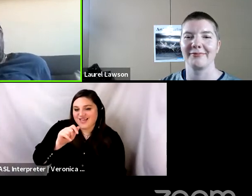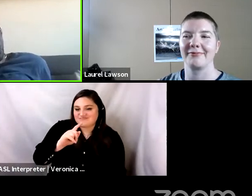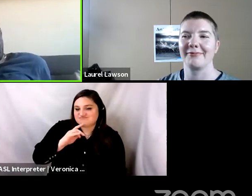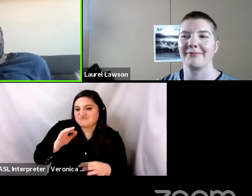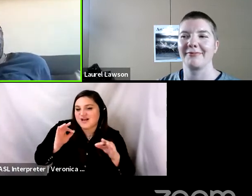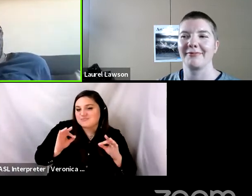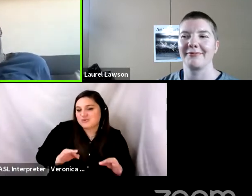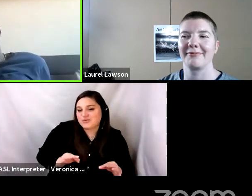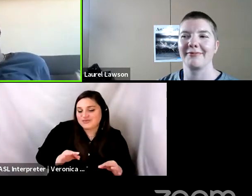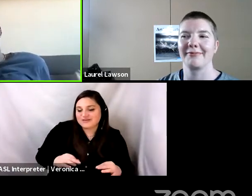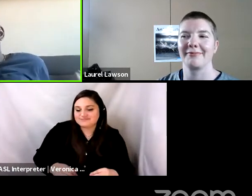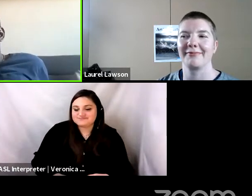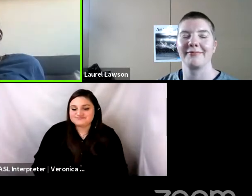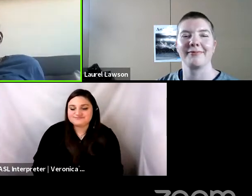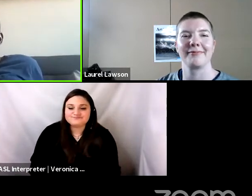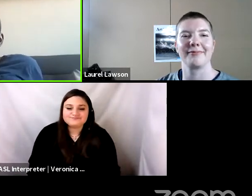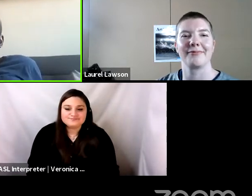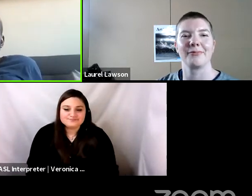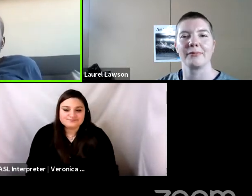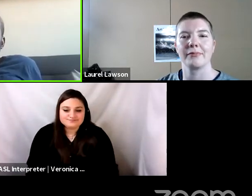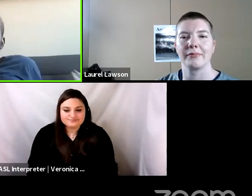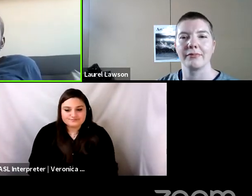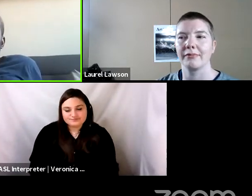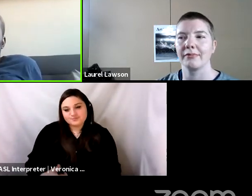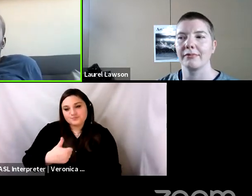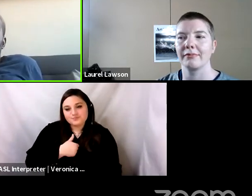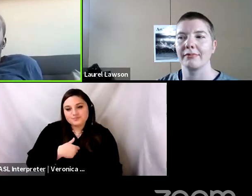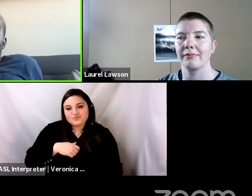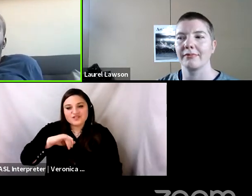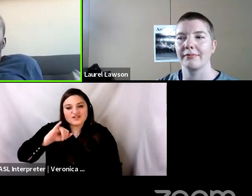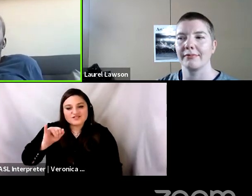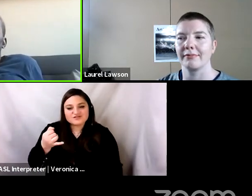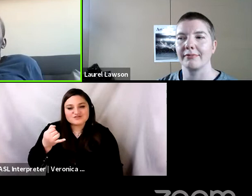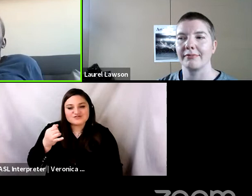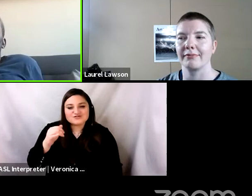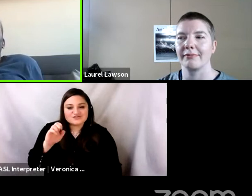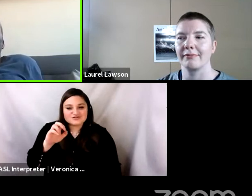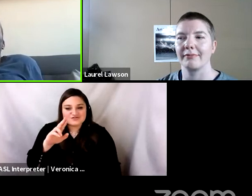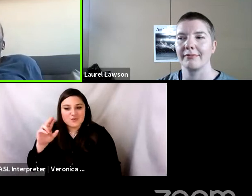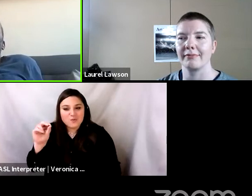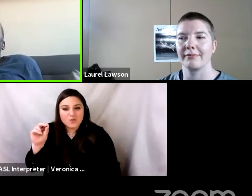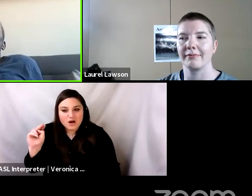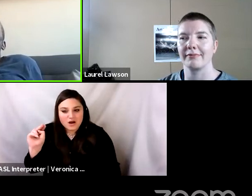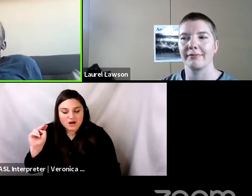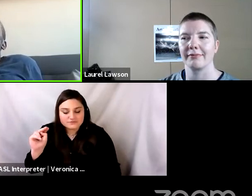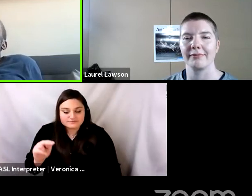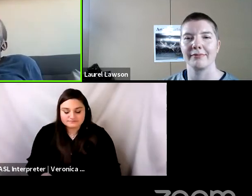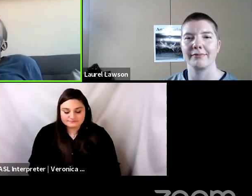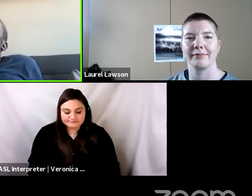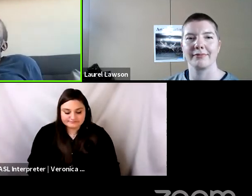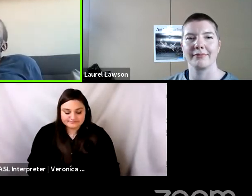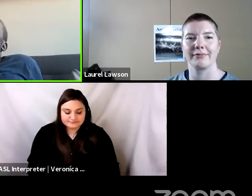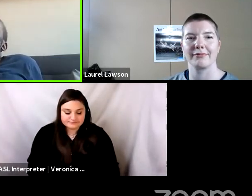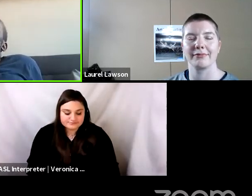This is Jerron. I've often been thinking about the